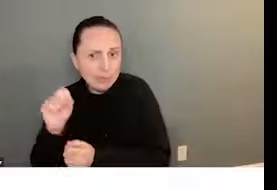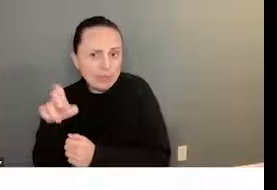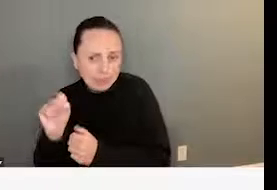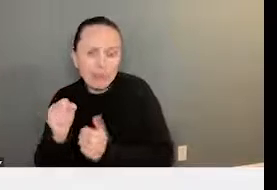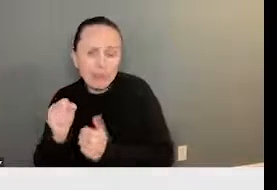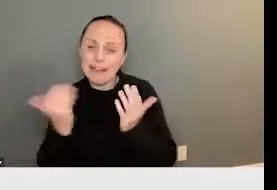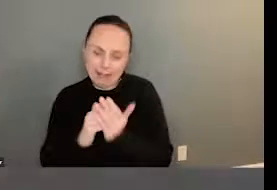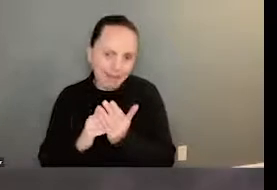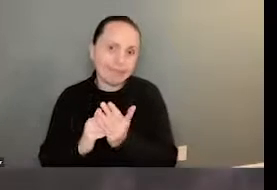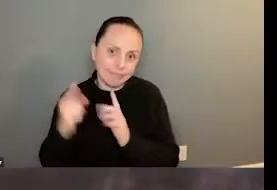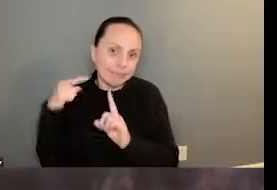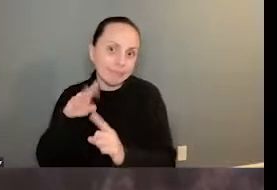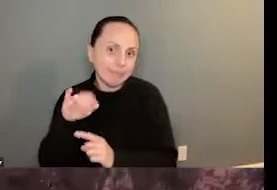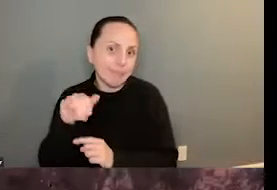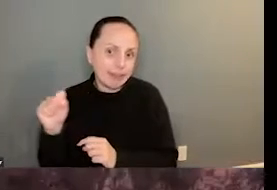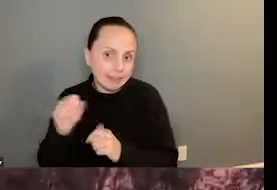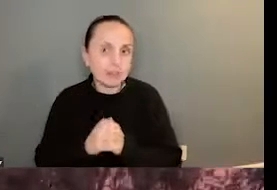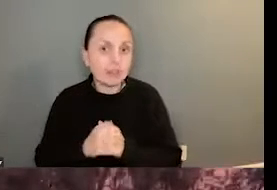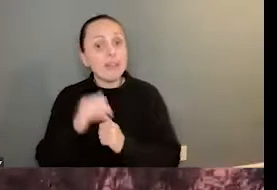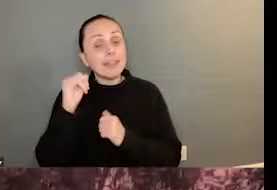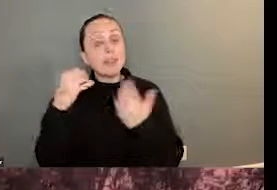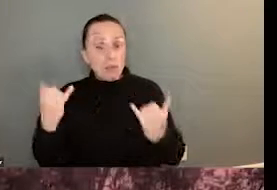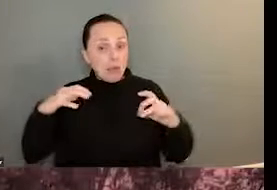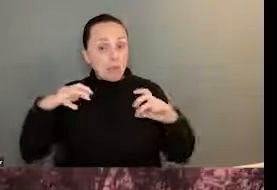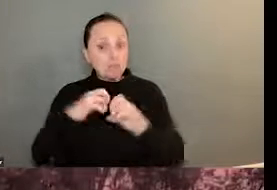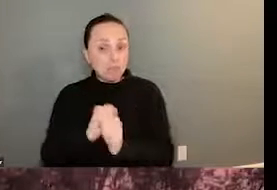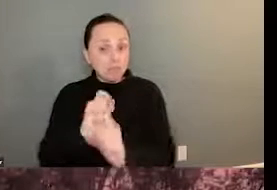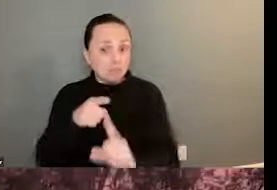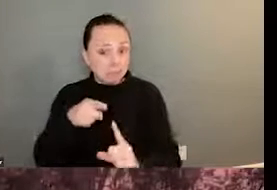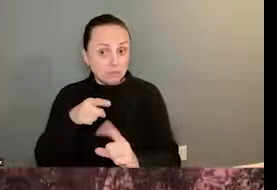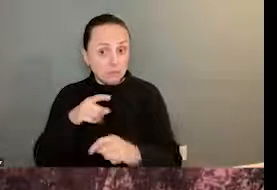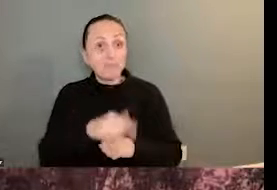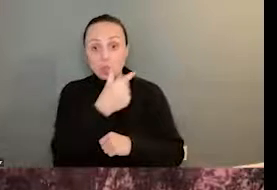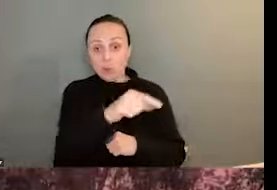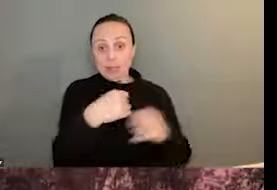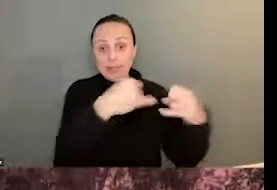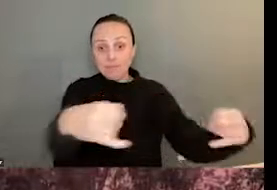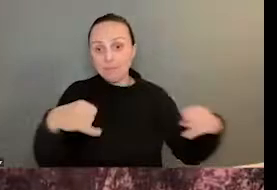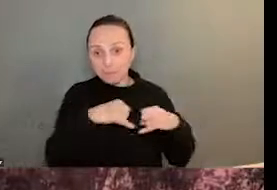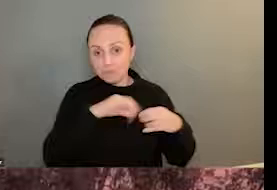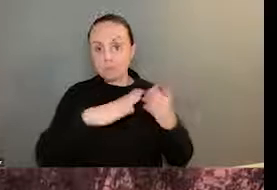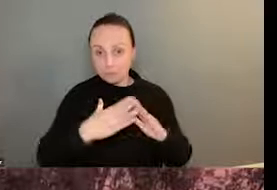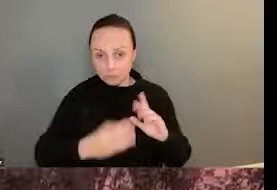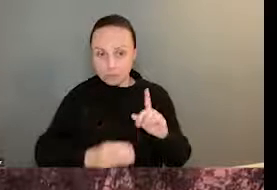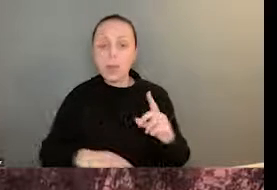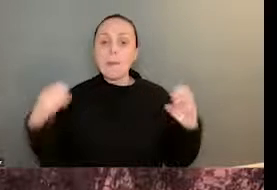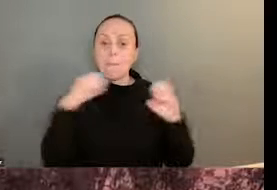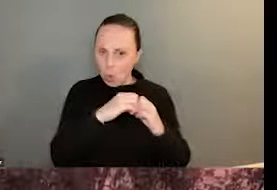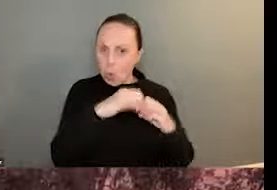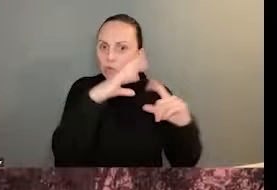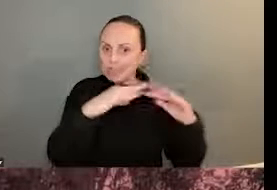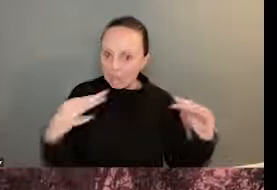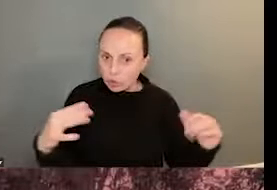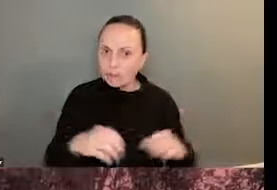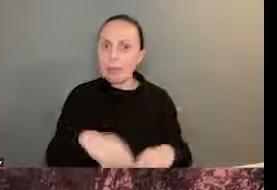bias. So if I were to summarize, in these green line neighborhoods, there's more biodiversity and